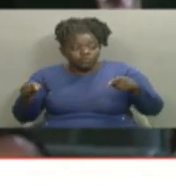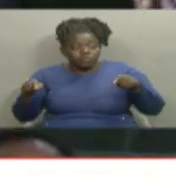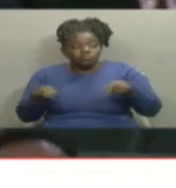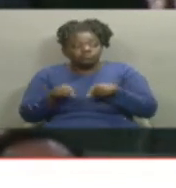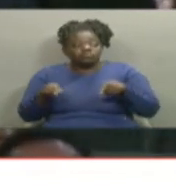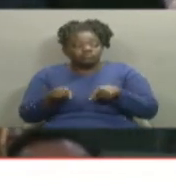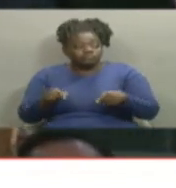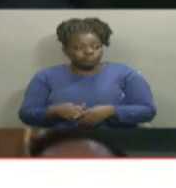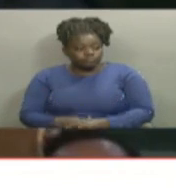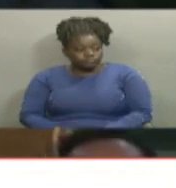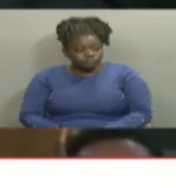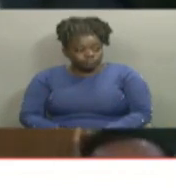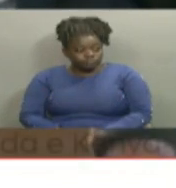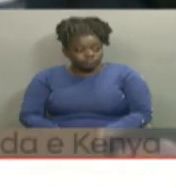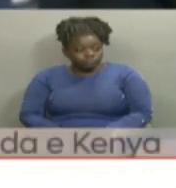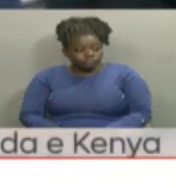kutiisibwatiisibwa.